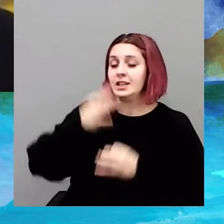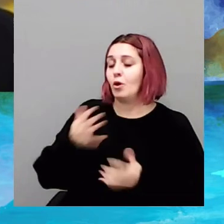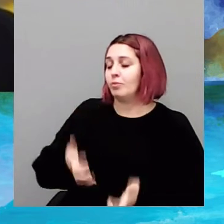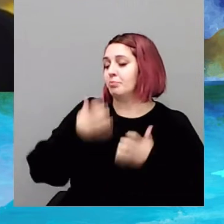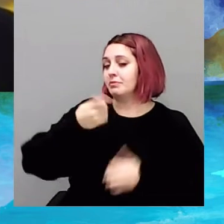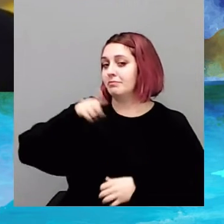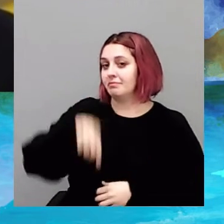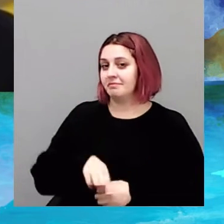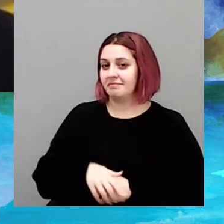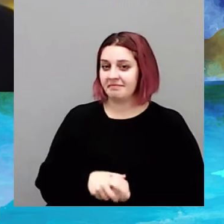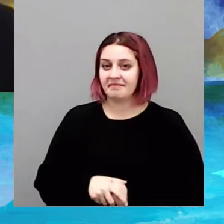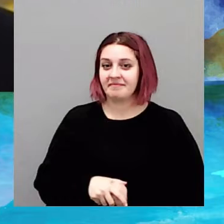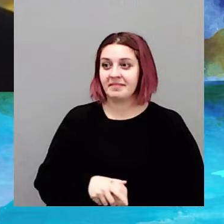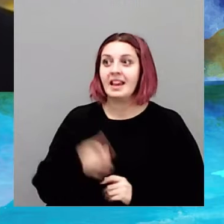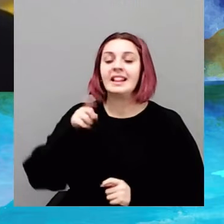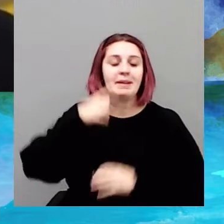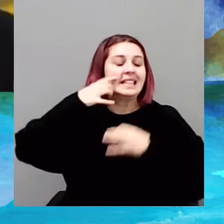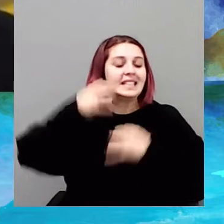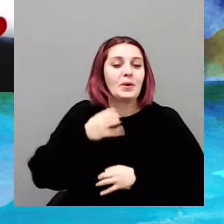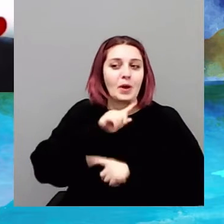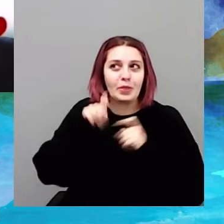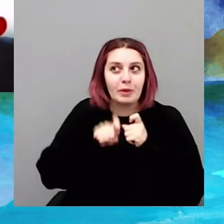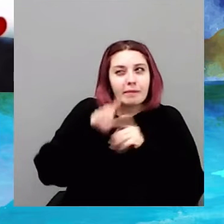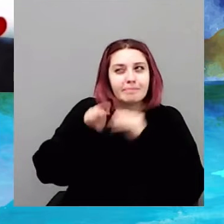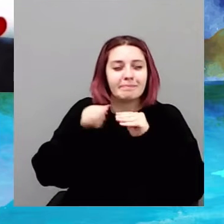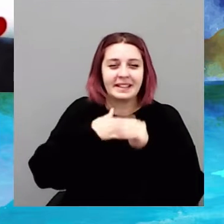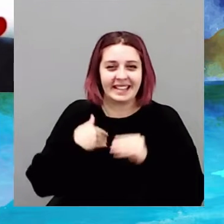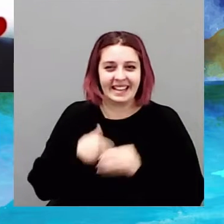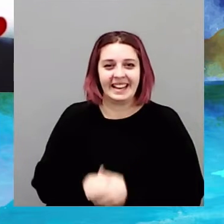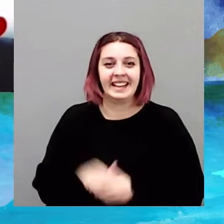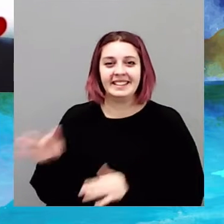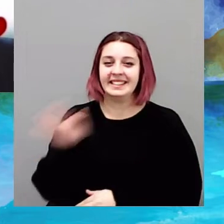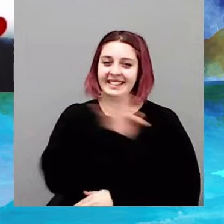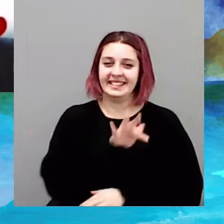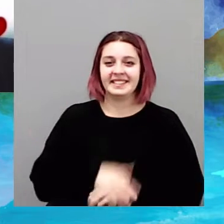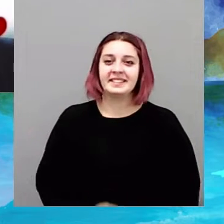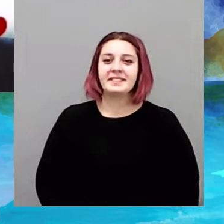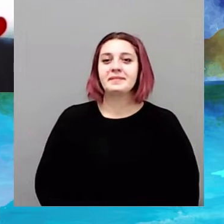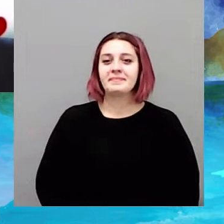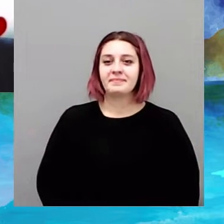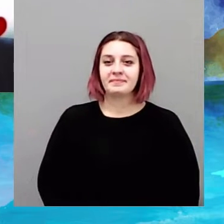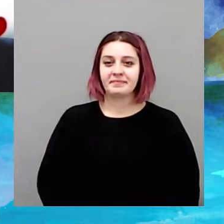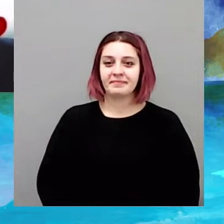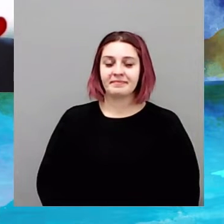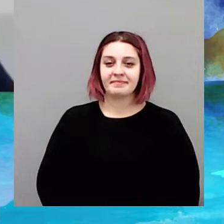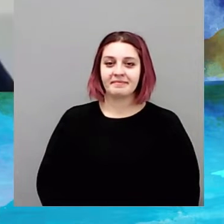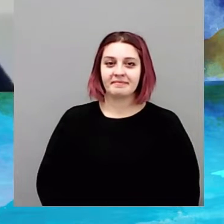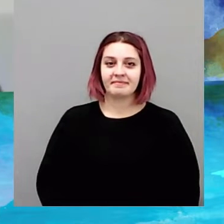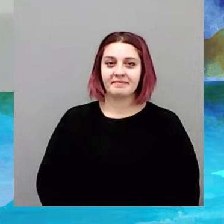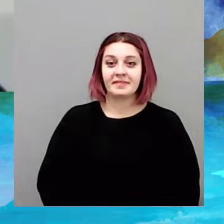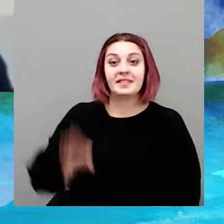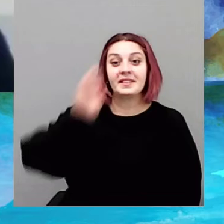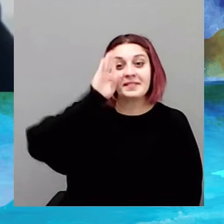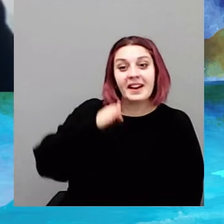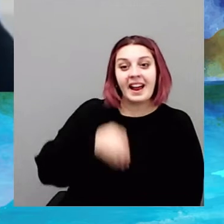sure that we'll be very happy to hear about that. And we'll probably have some questions for Francisco as well.